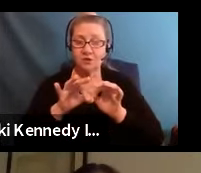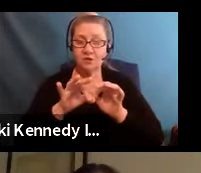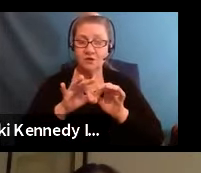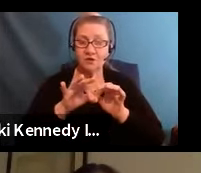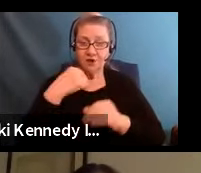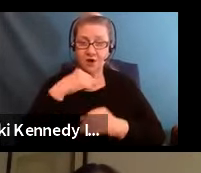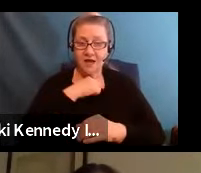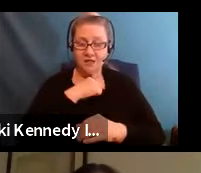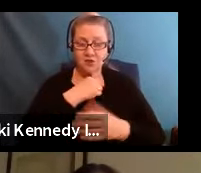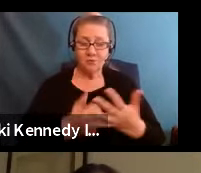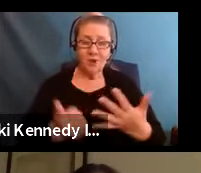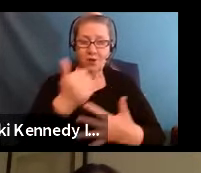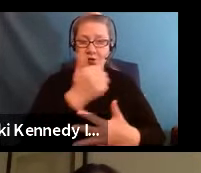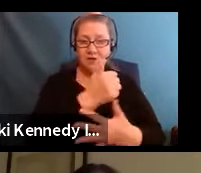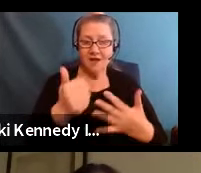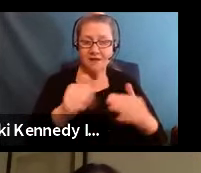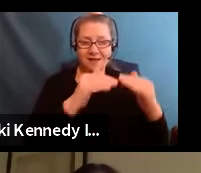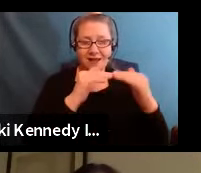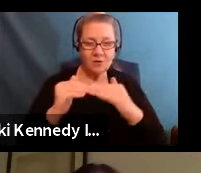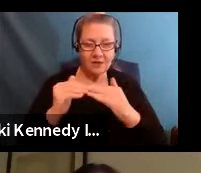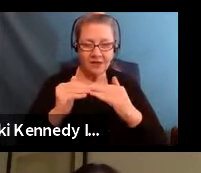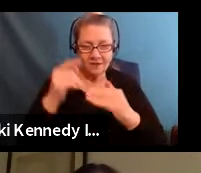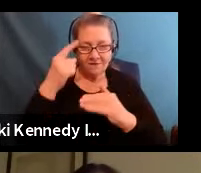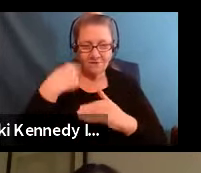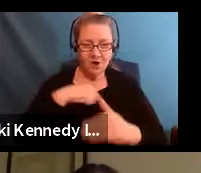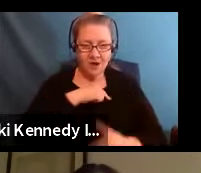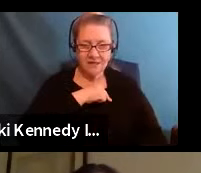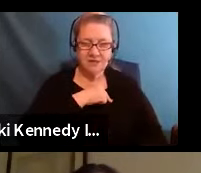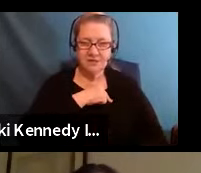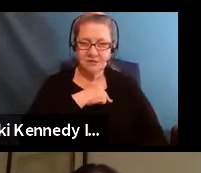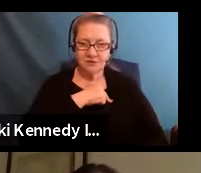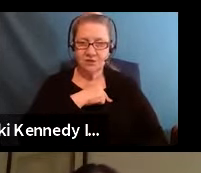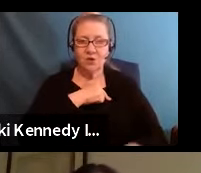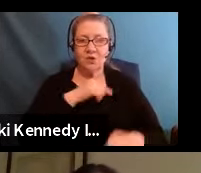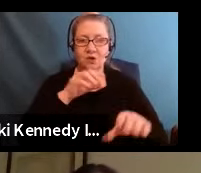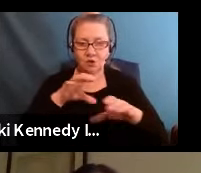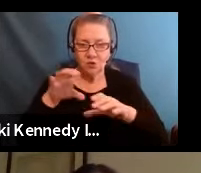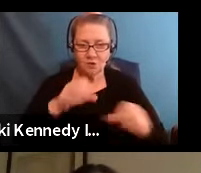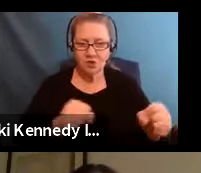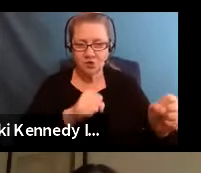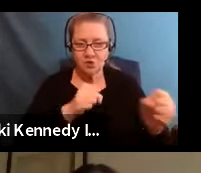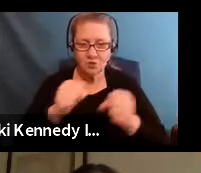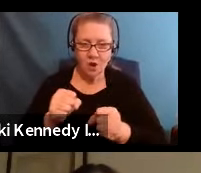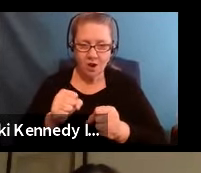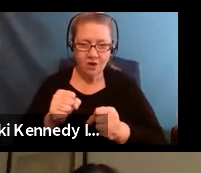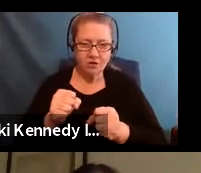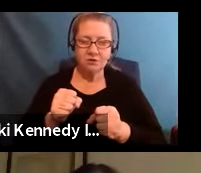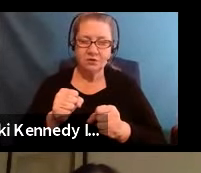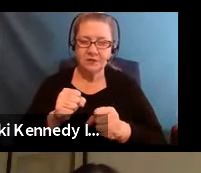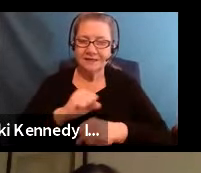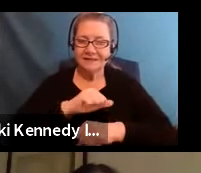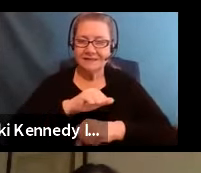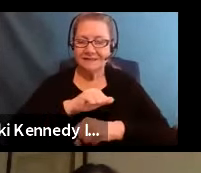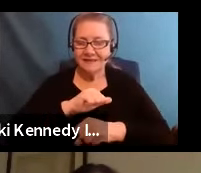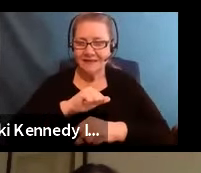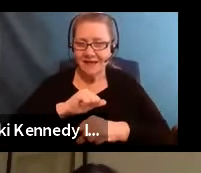be prioritizing equity, for us to be doing strong implementation